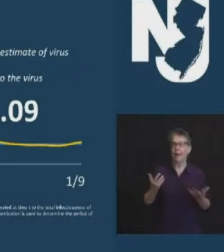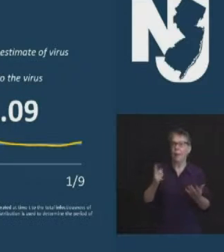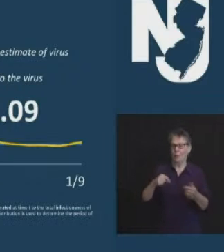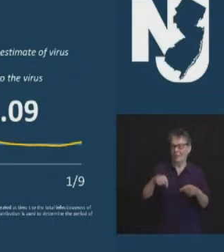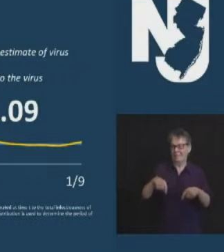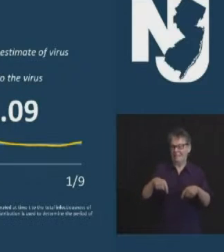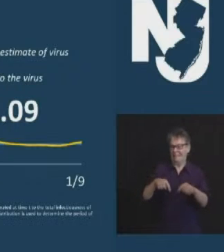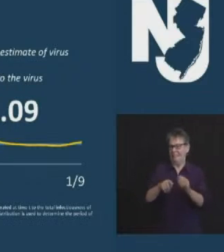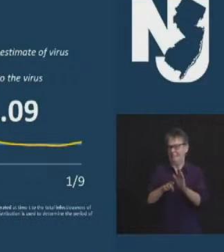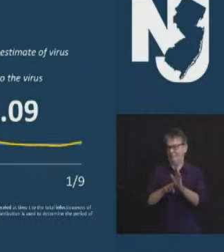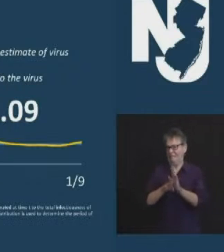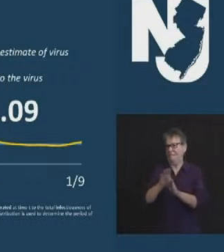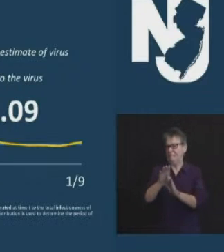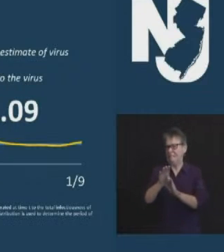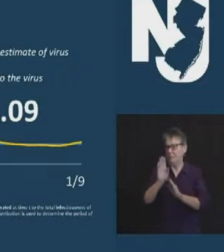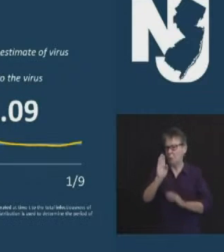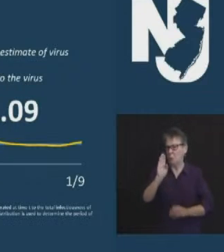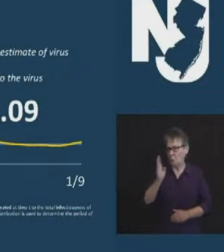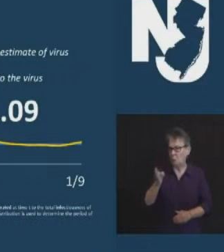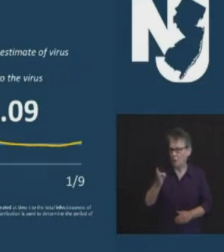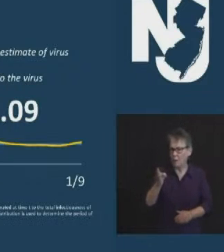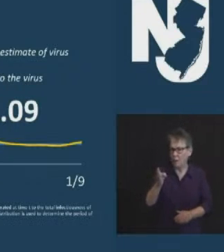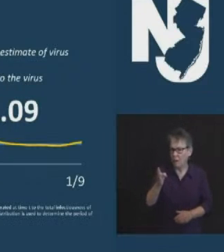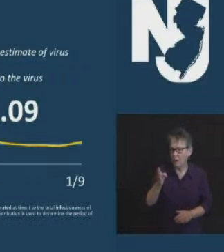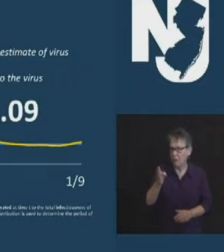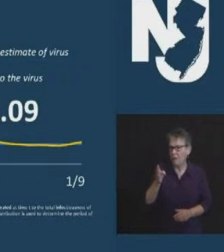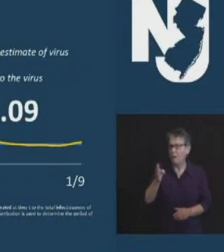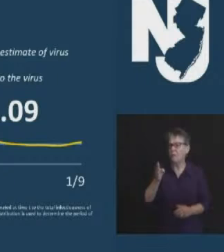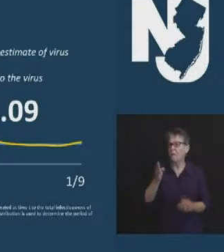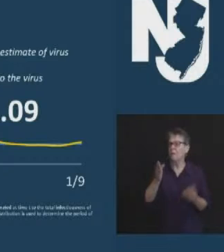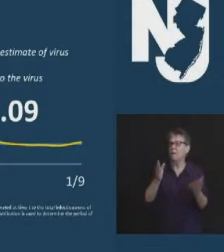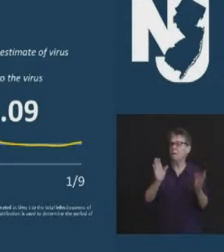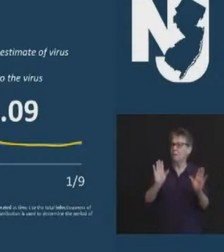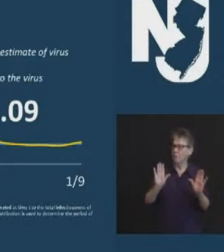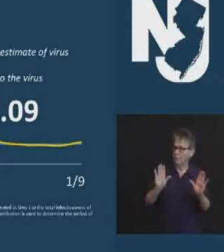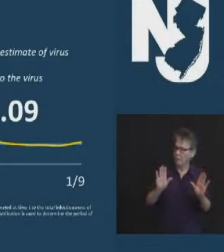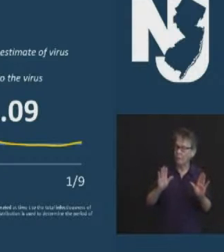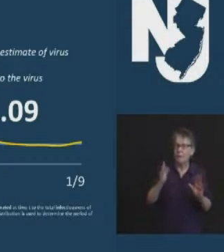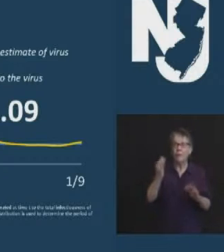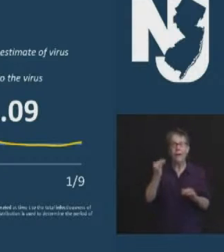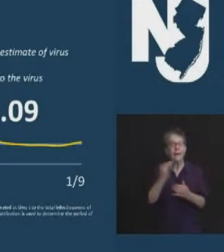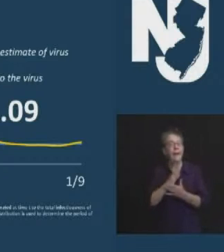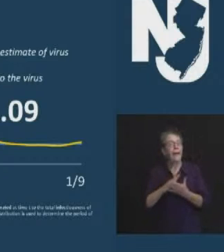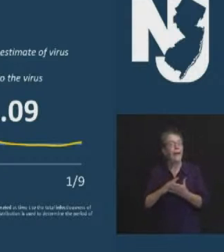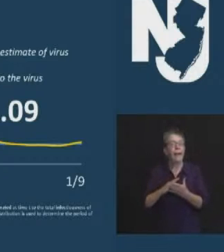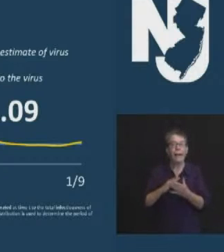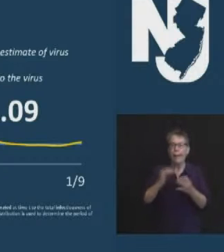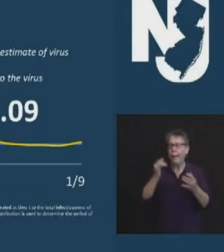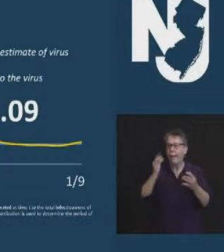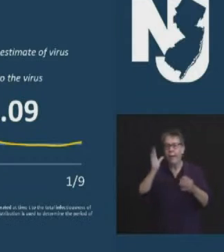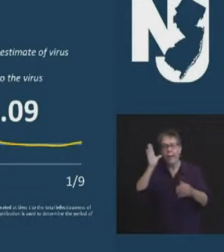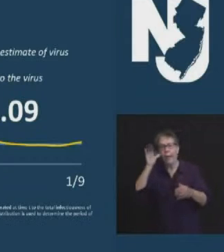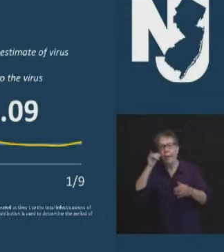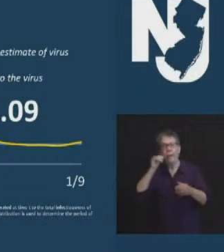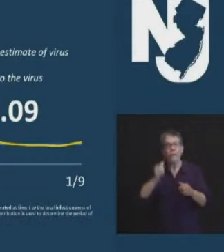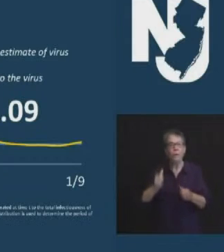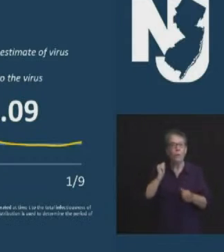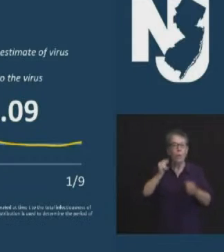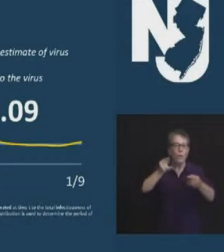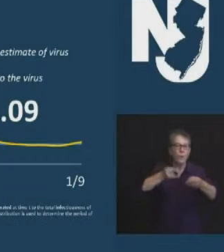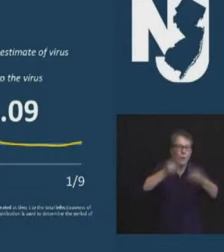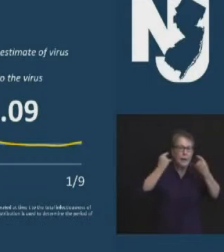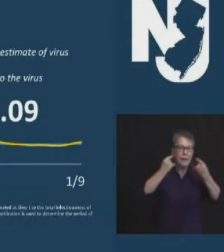to. And this is what we were afraid of, people letting their guard down over Christmas and New Year's and spreading the virus among their families and